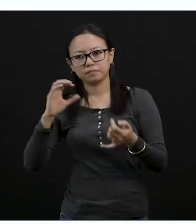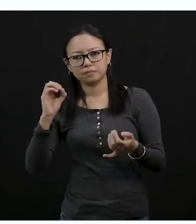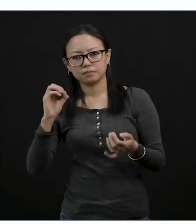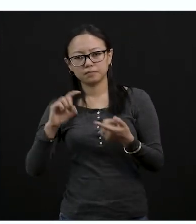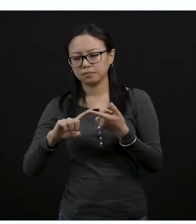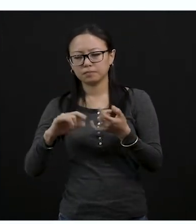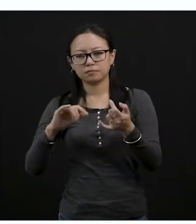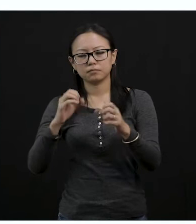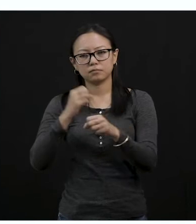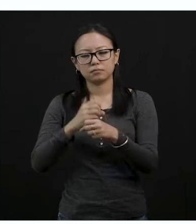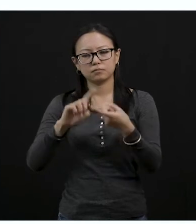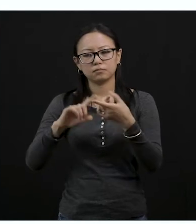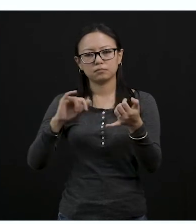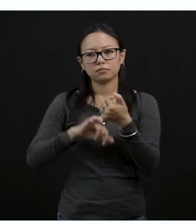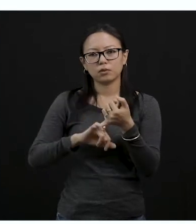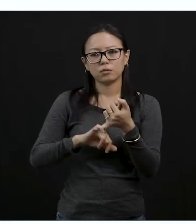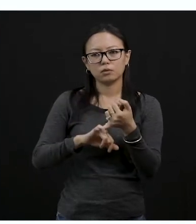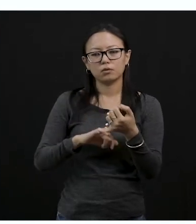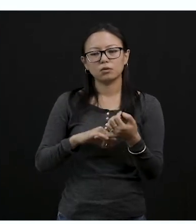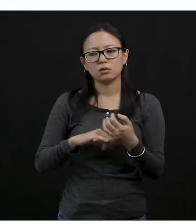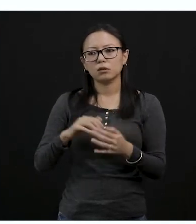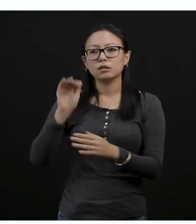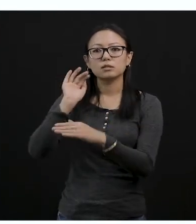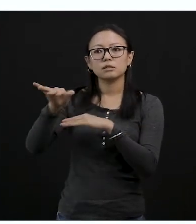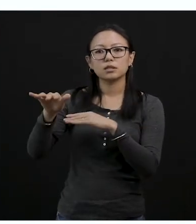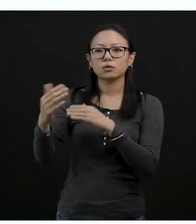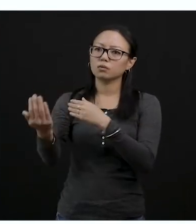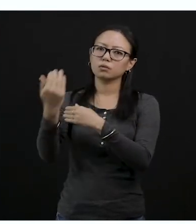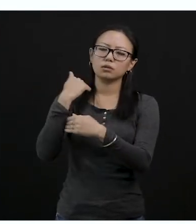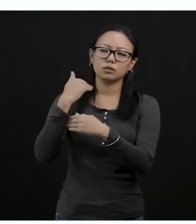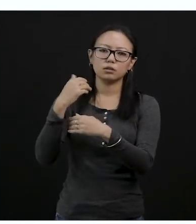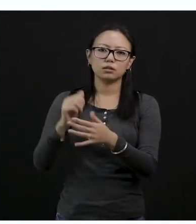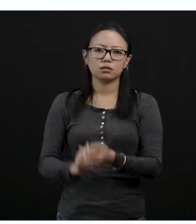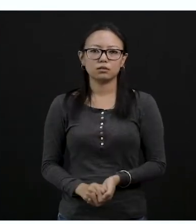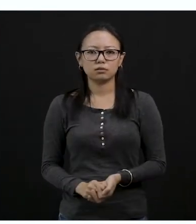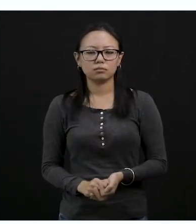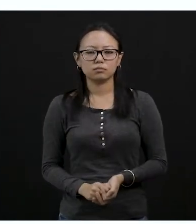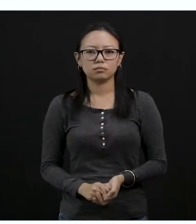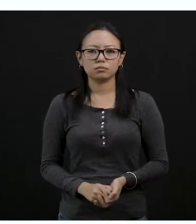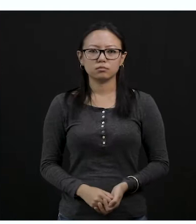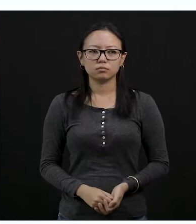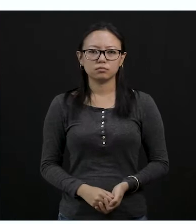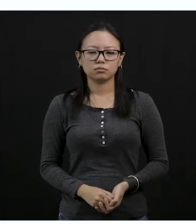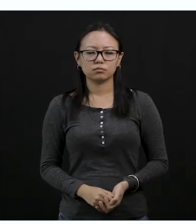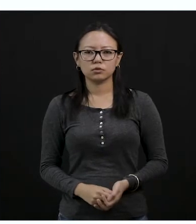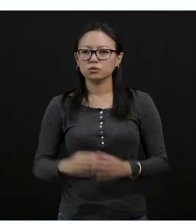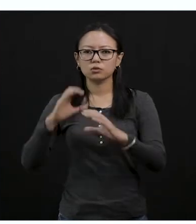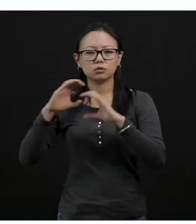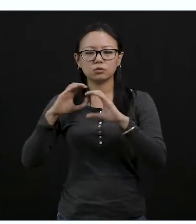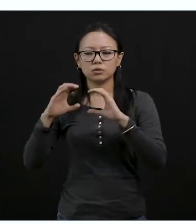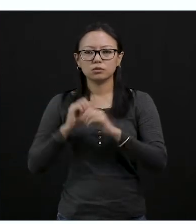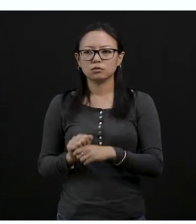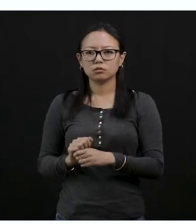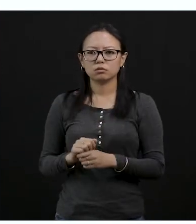them a message, or you listen to something and you get a message, that is a